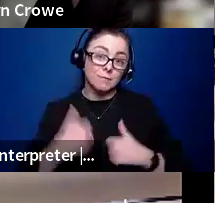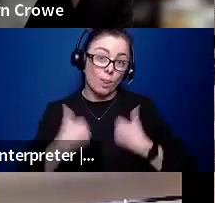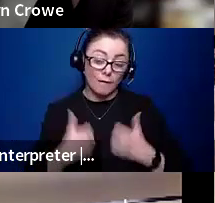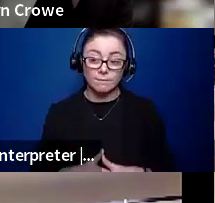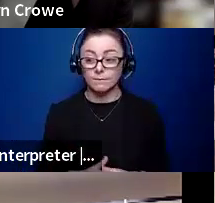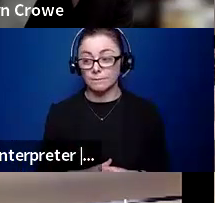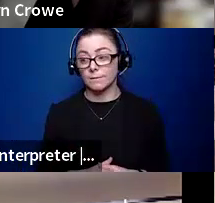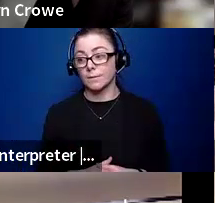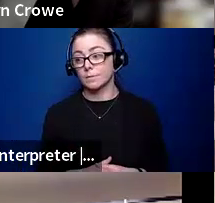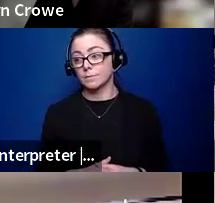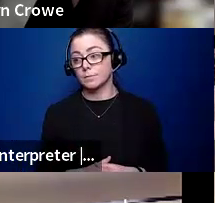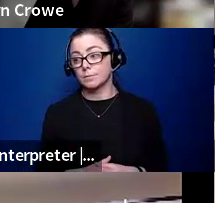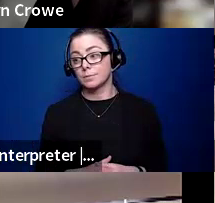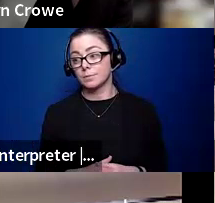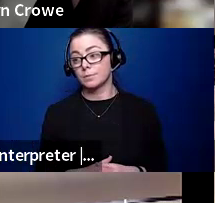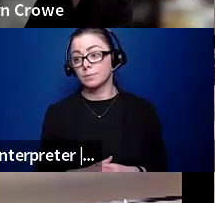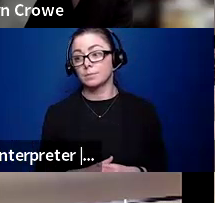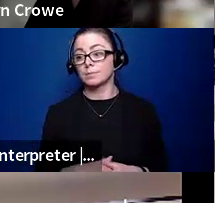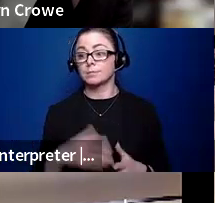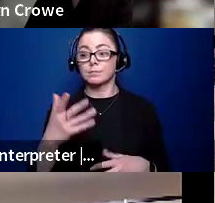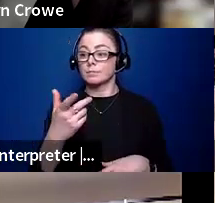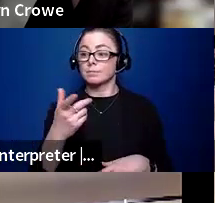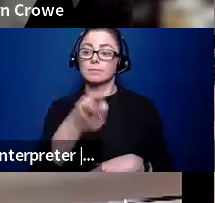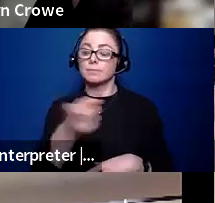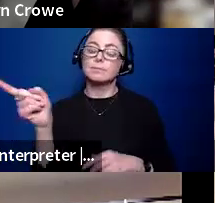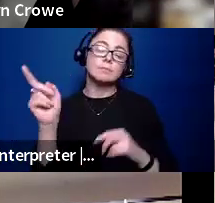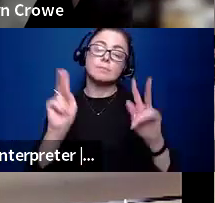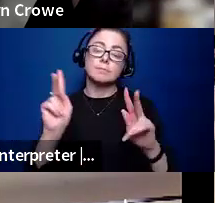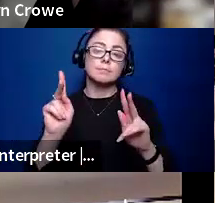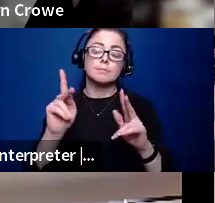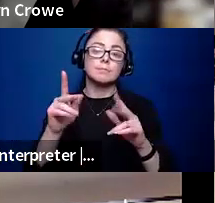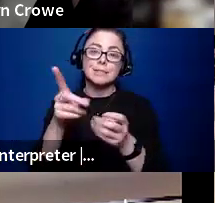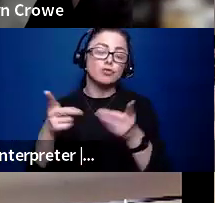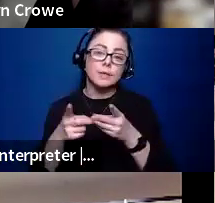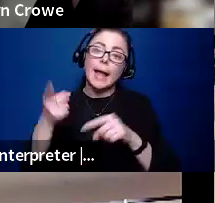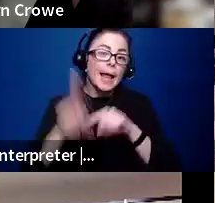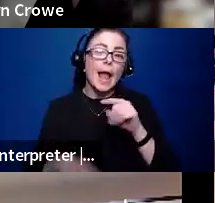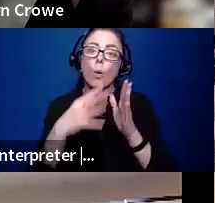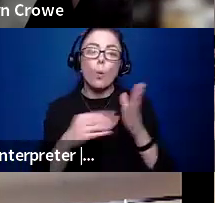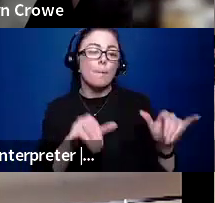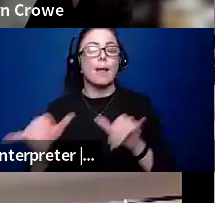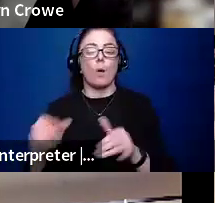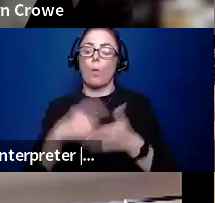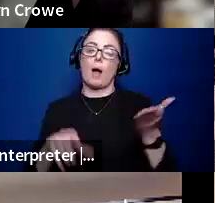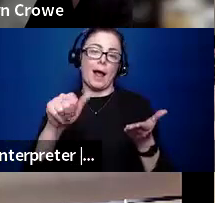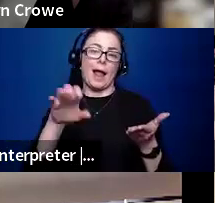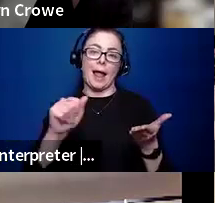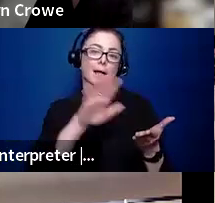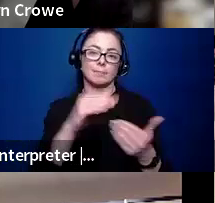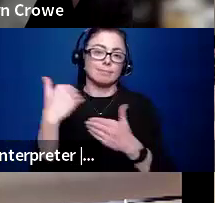School districts, no matter their size, cannot replicate what the AEAs do all across the board.